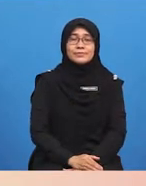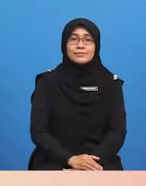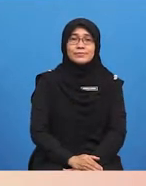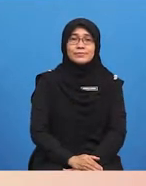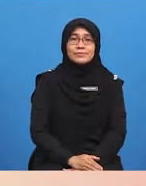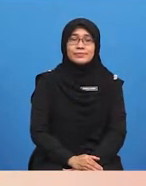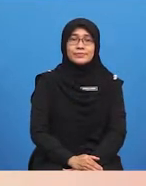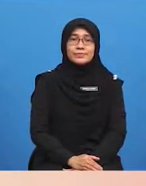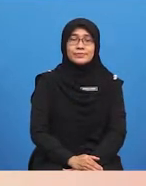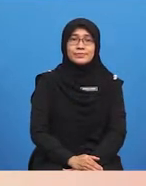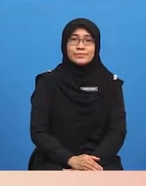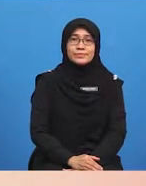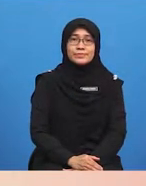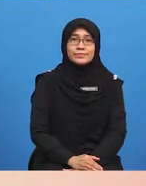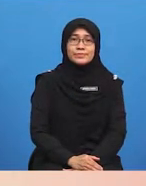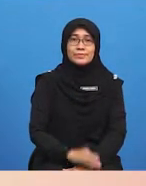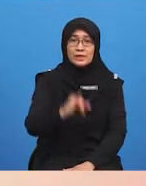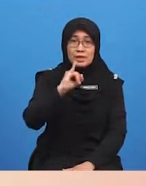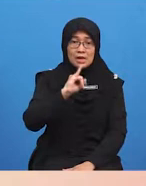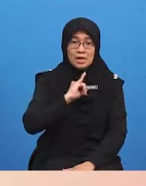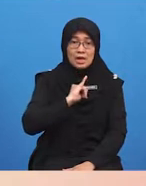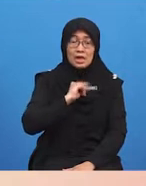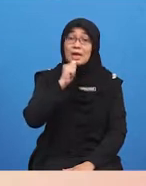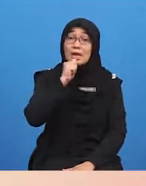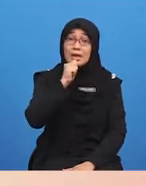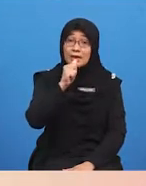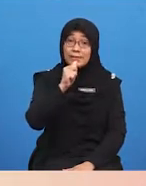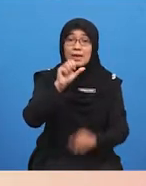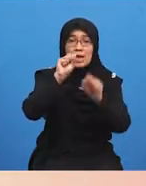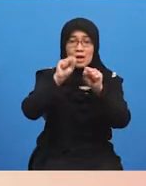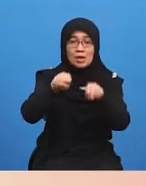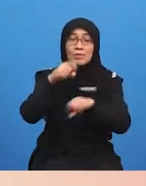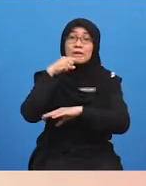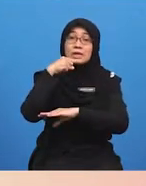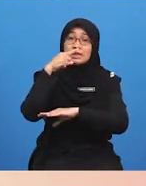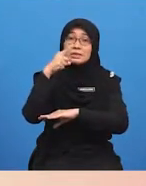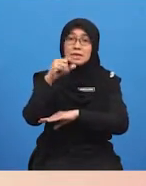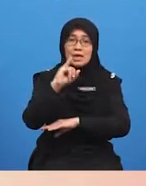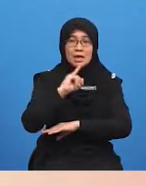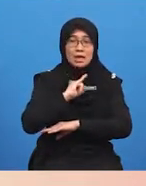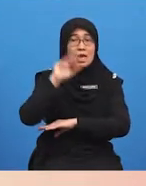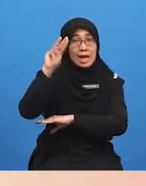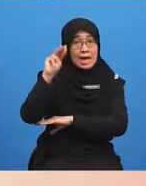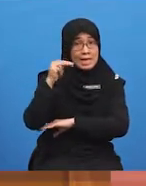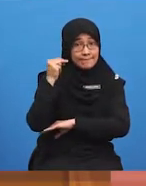Oh, I know. Instead of saying I am, I could say